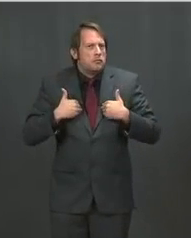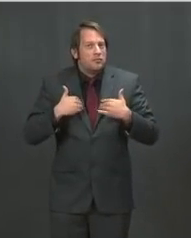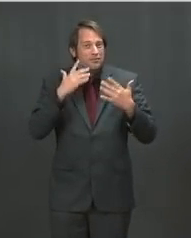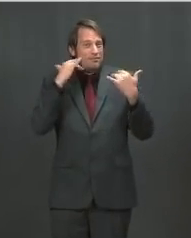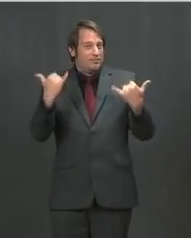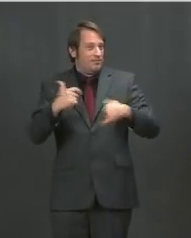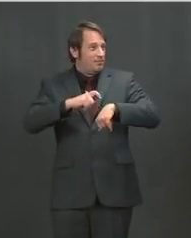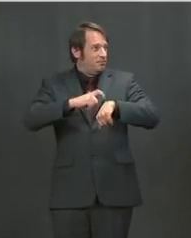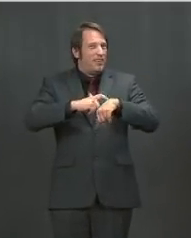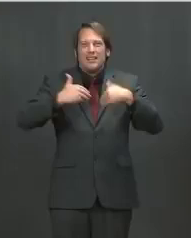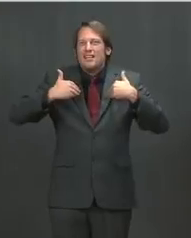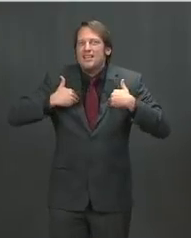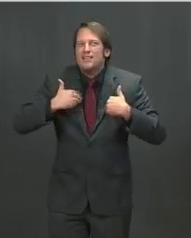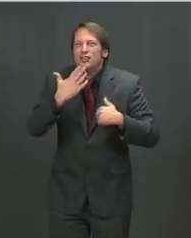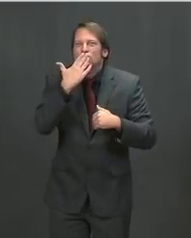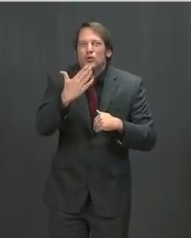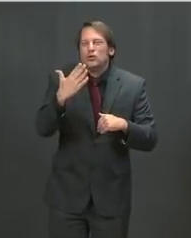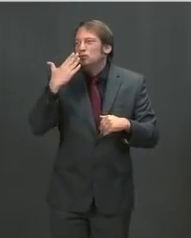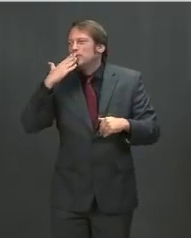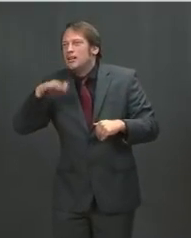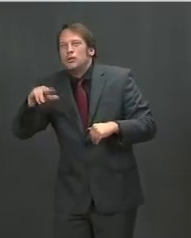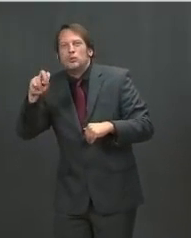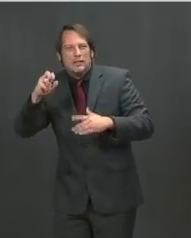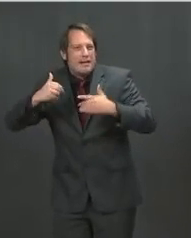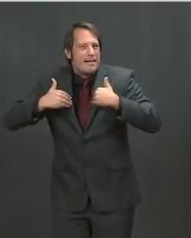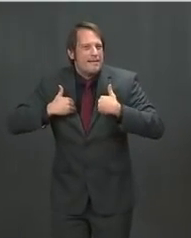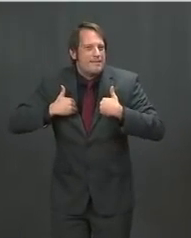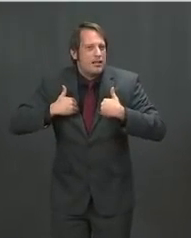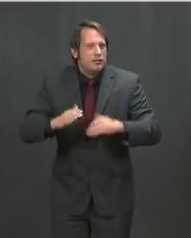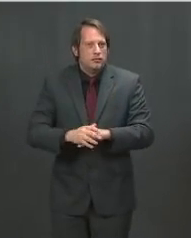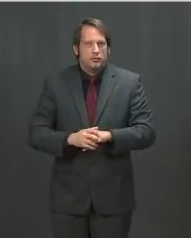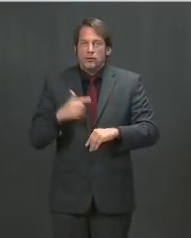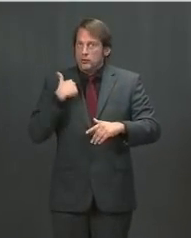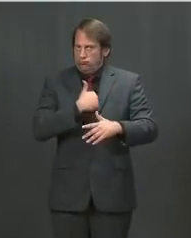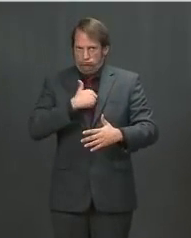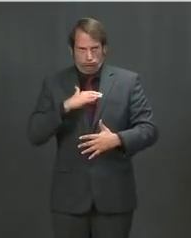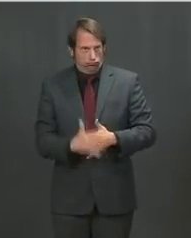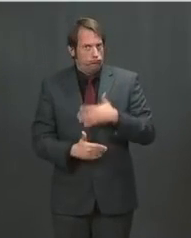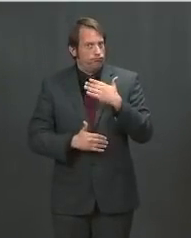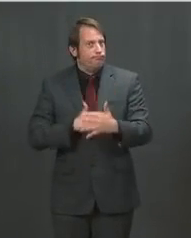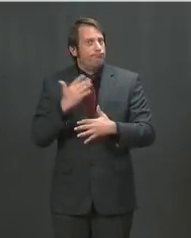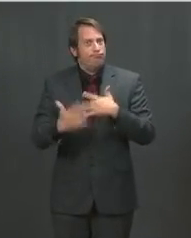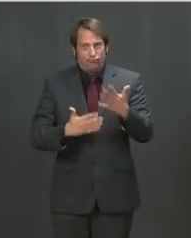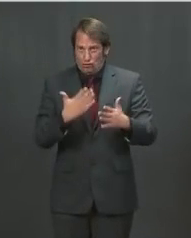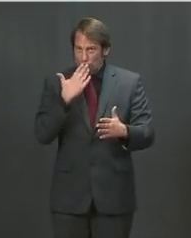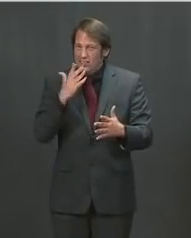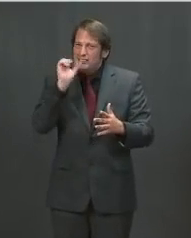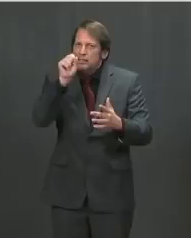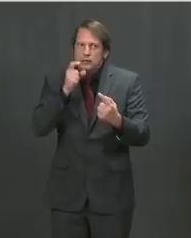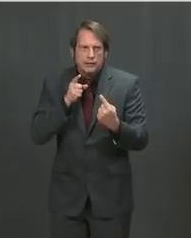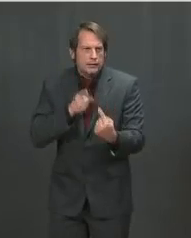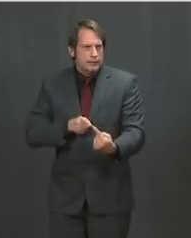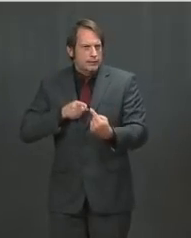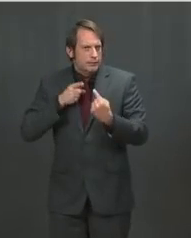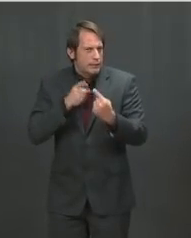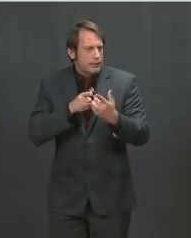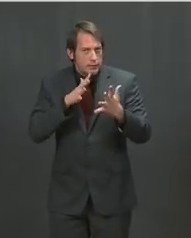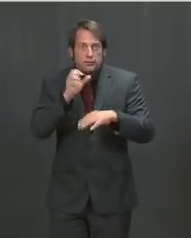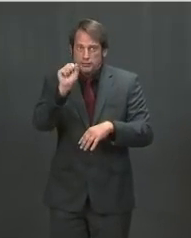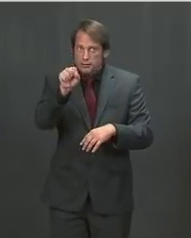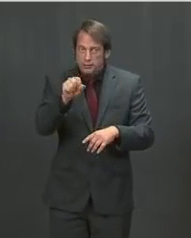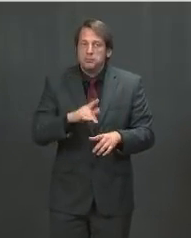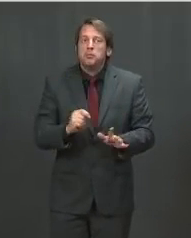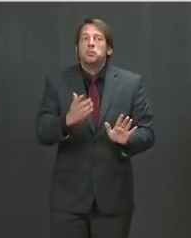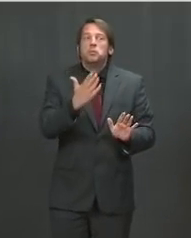real progress, even amidst continued challenges. First, there's good news to report. The President